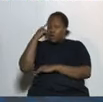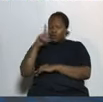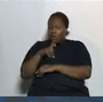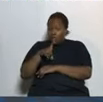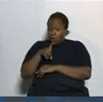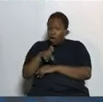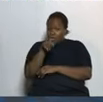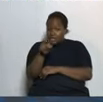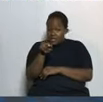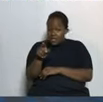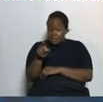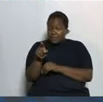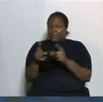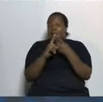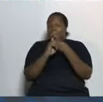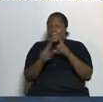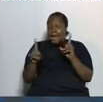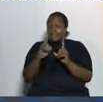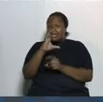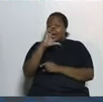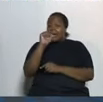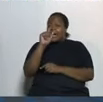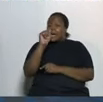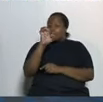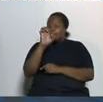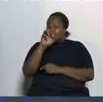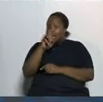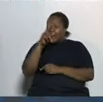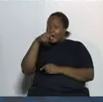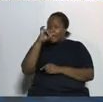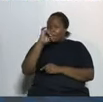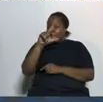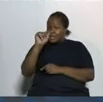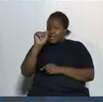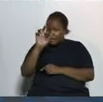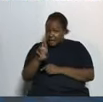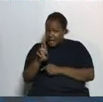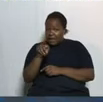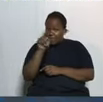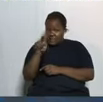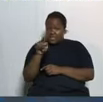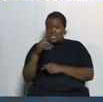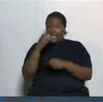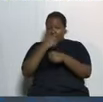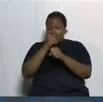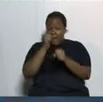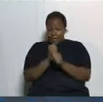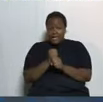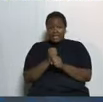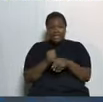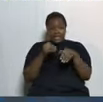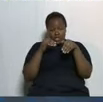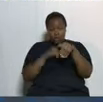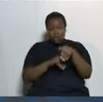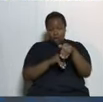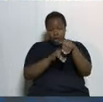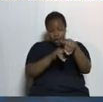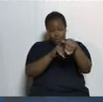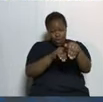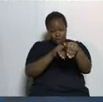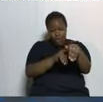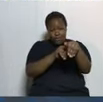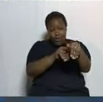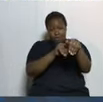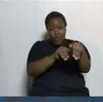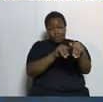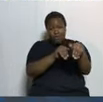want to find out. These caterpillars are built, they're made to follow the caterpillar in front of it. But